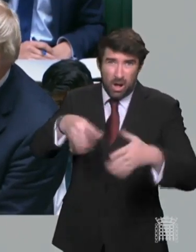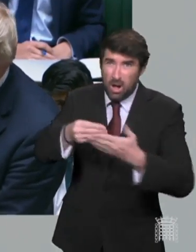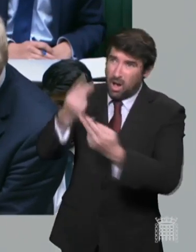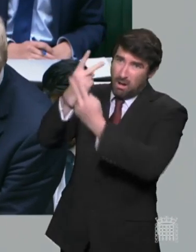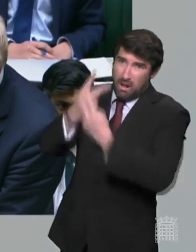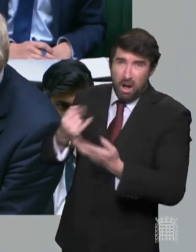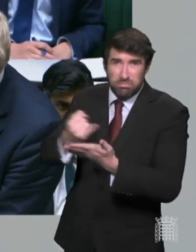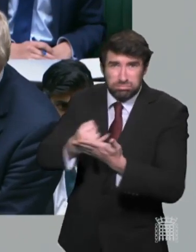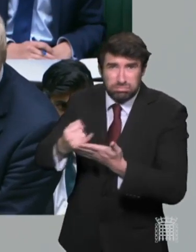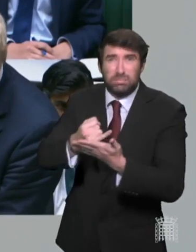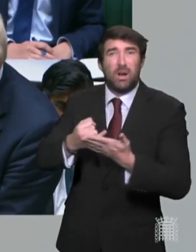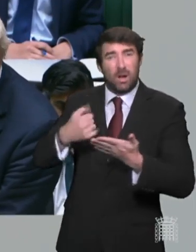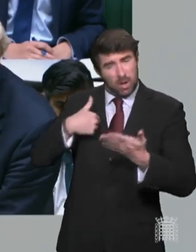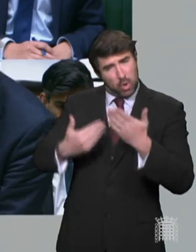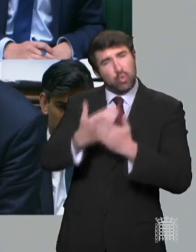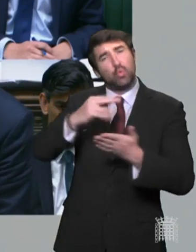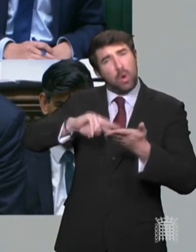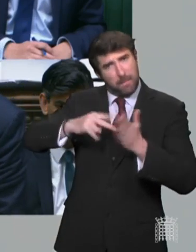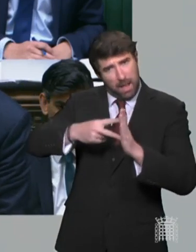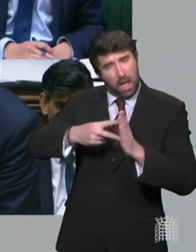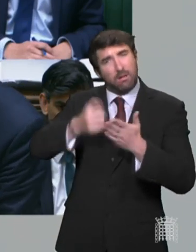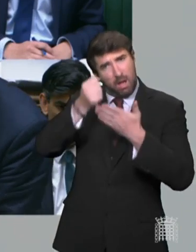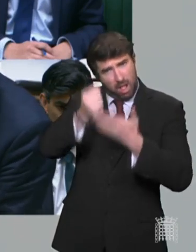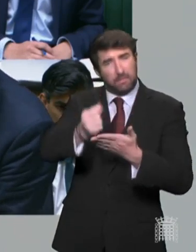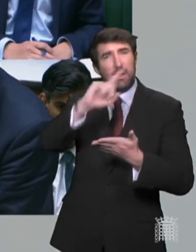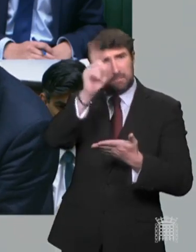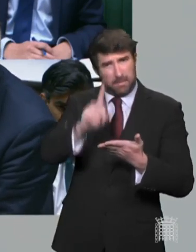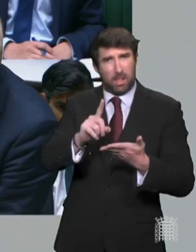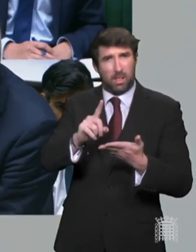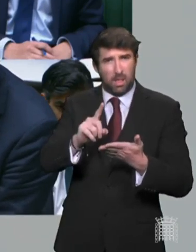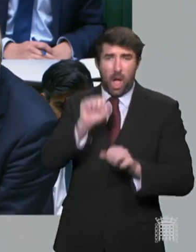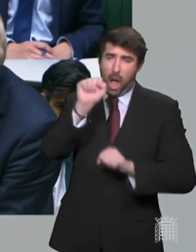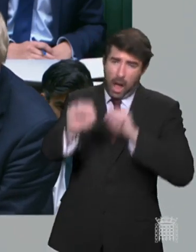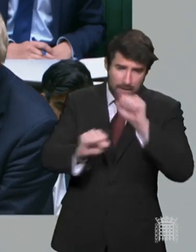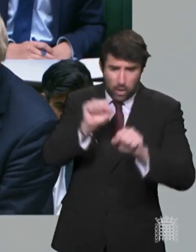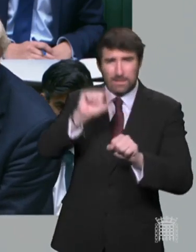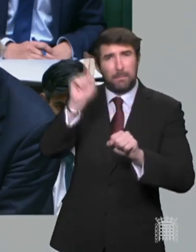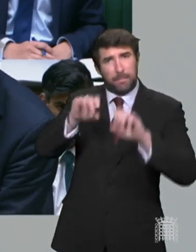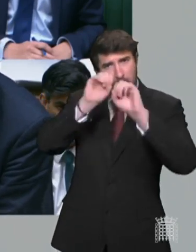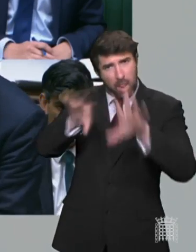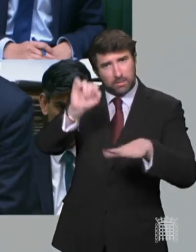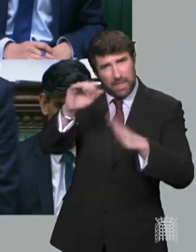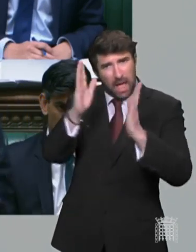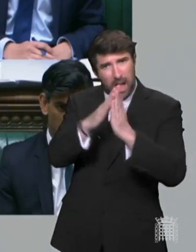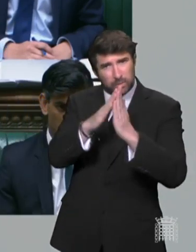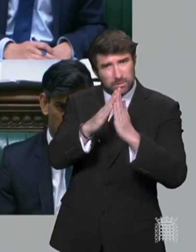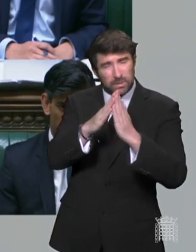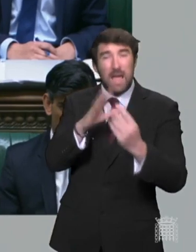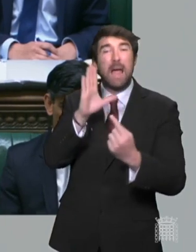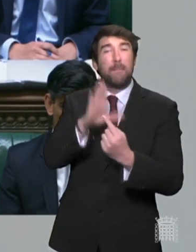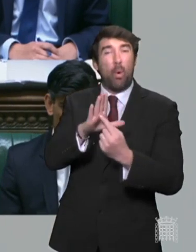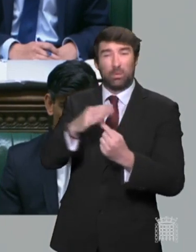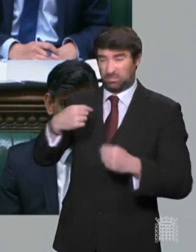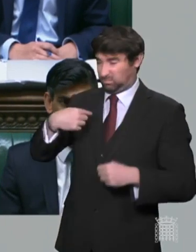the country, that they could face the loss of their home, their possessions, their ability to pass on anything to their